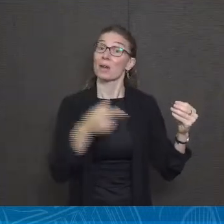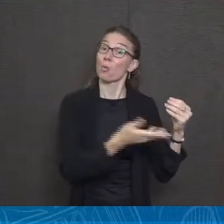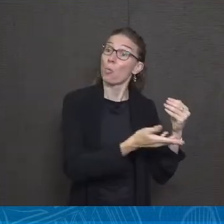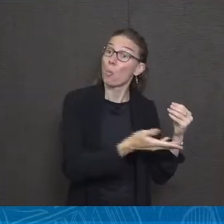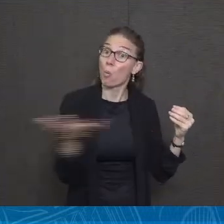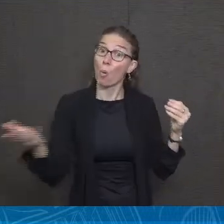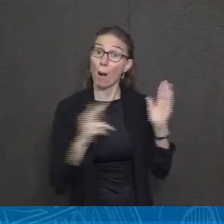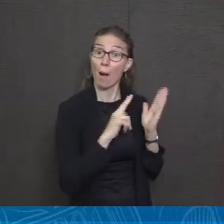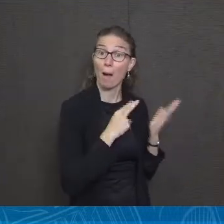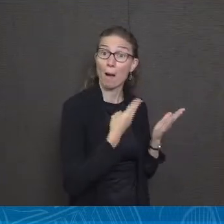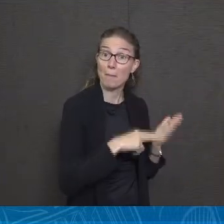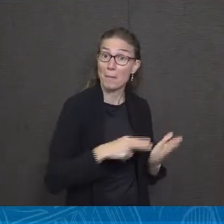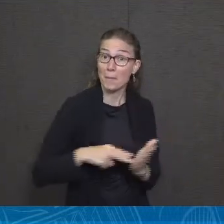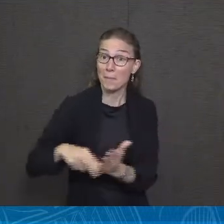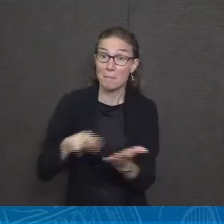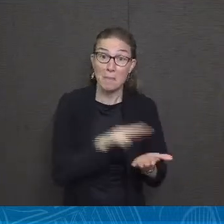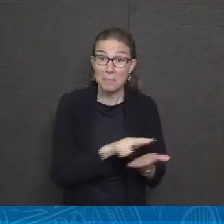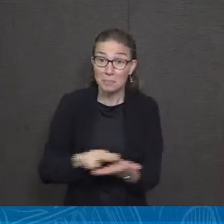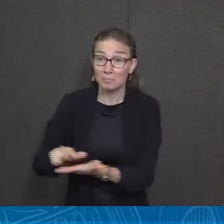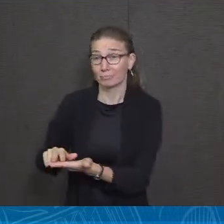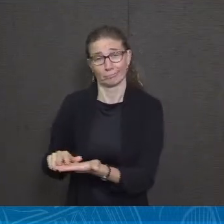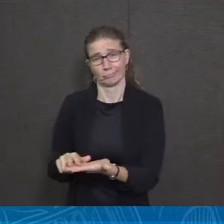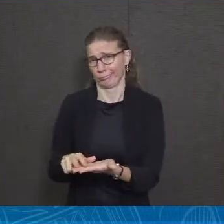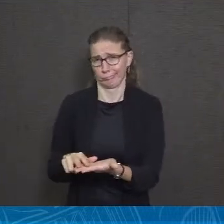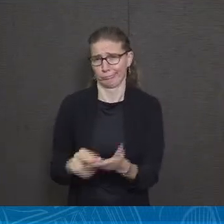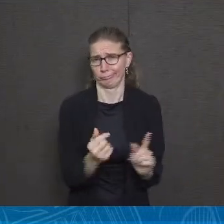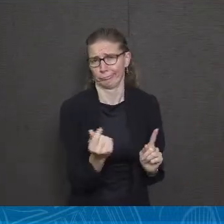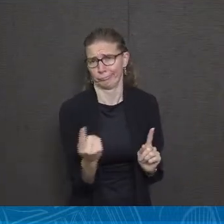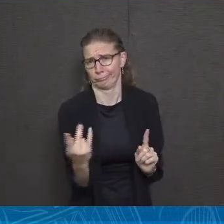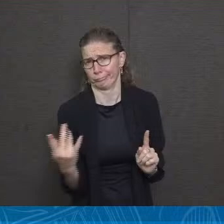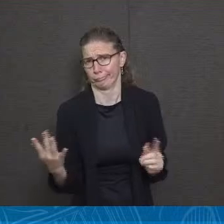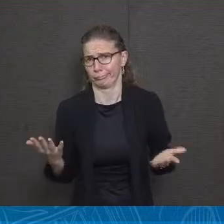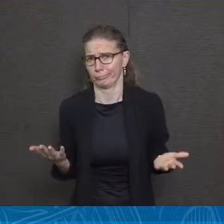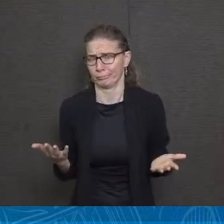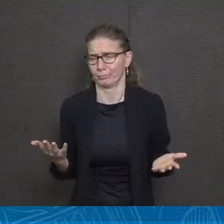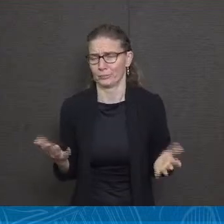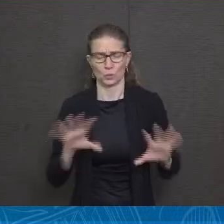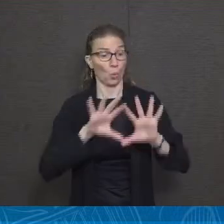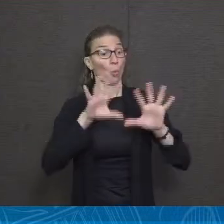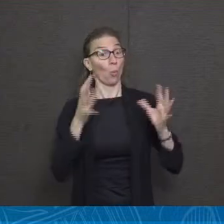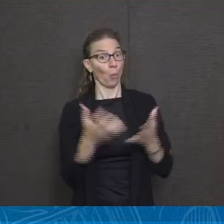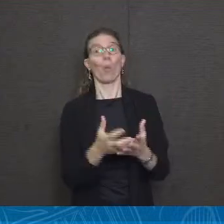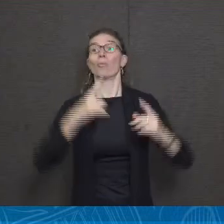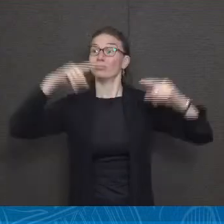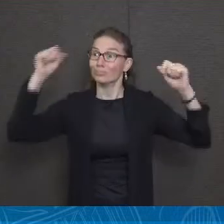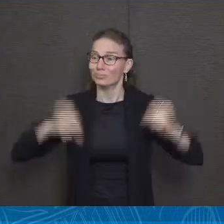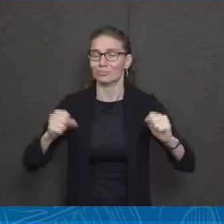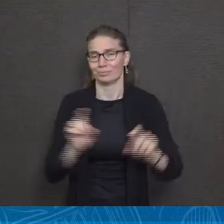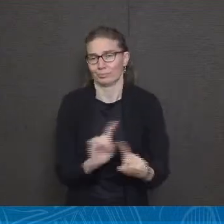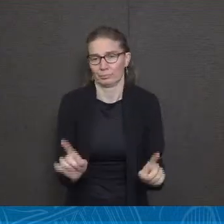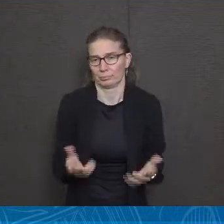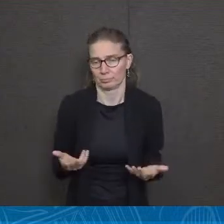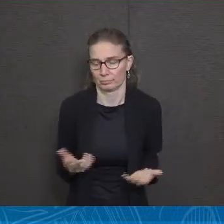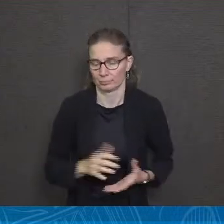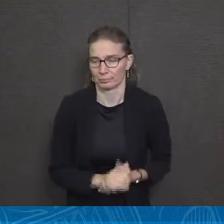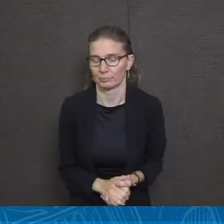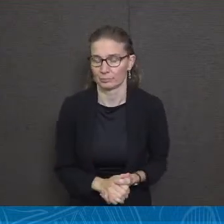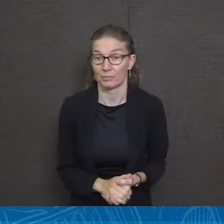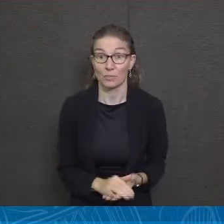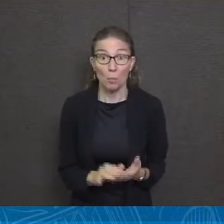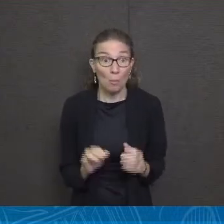the fact that we potentially have the makings of a legally binding